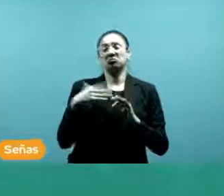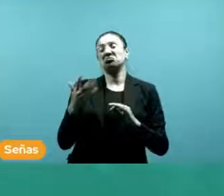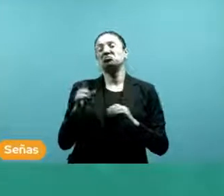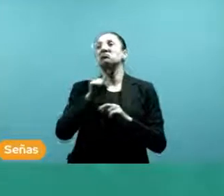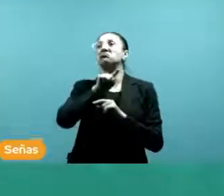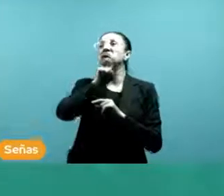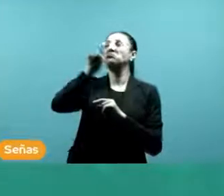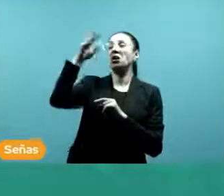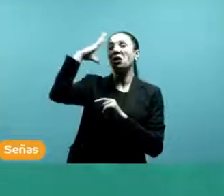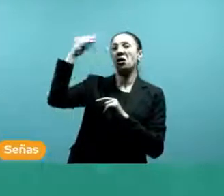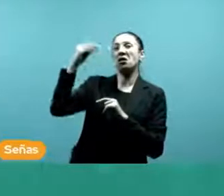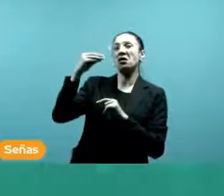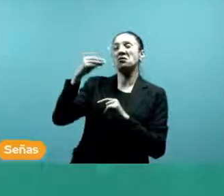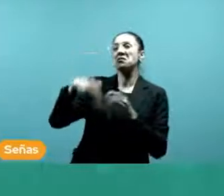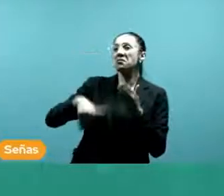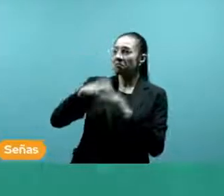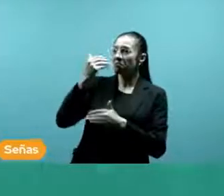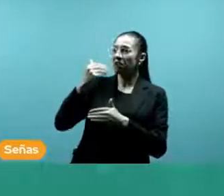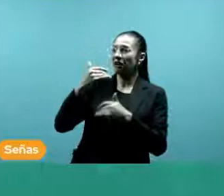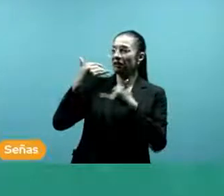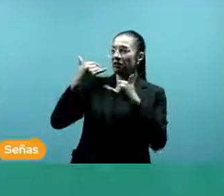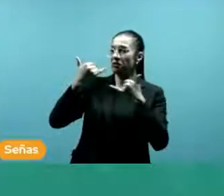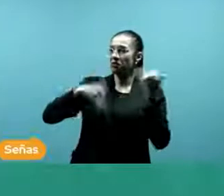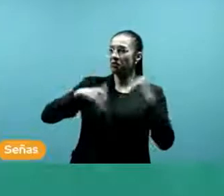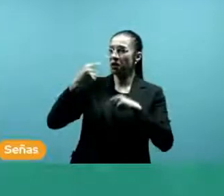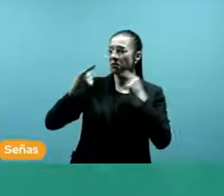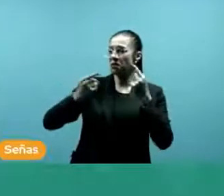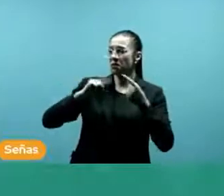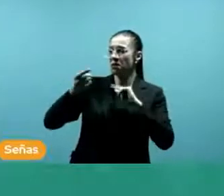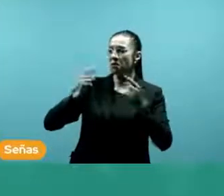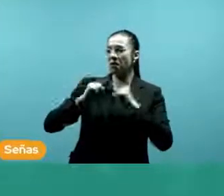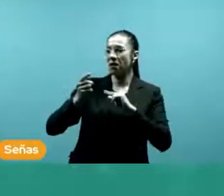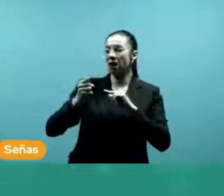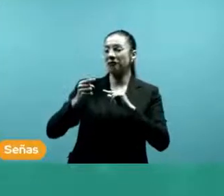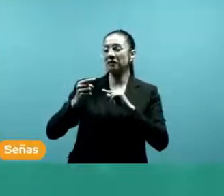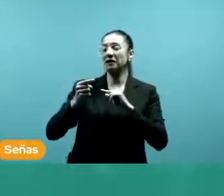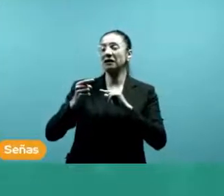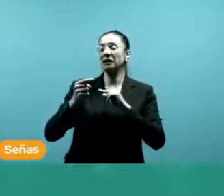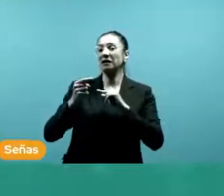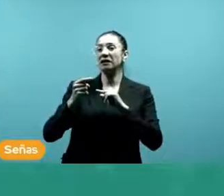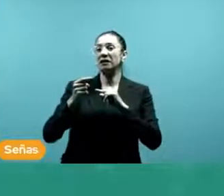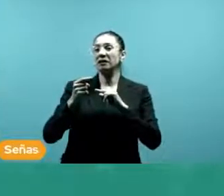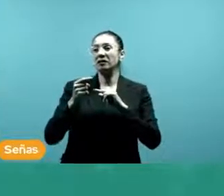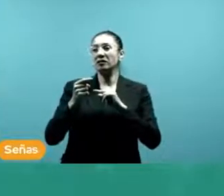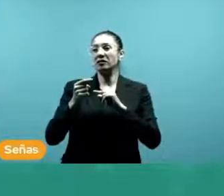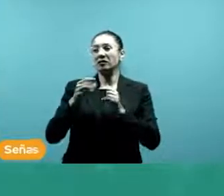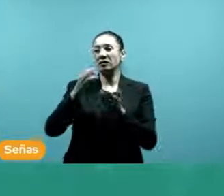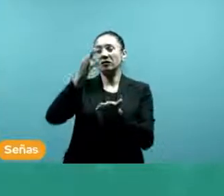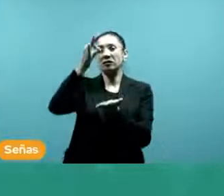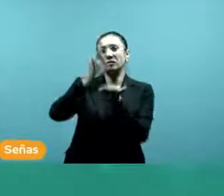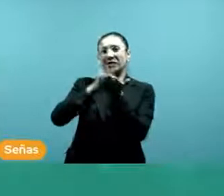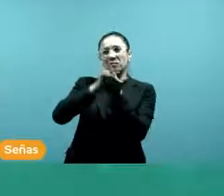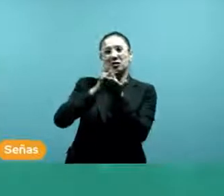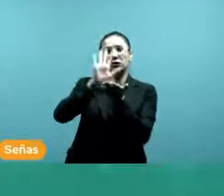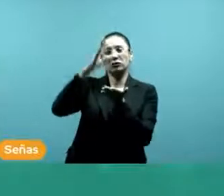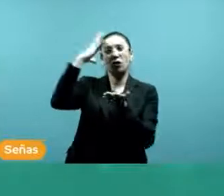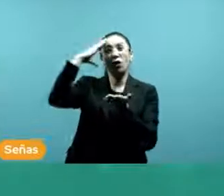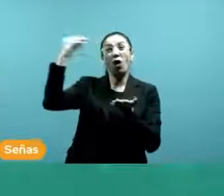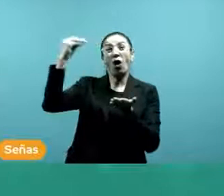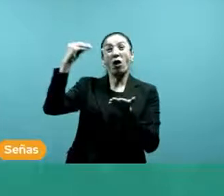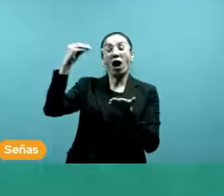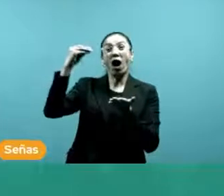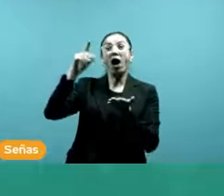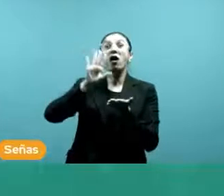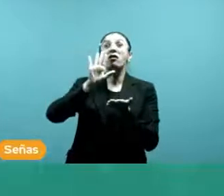Amsterdam. Fútbol and he para was the first Jewish and first American player of Ajax Amsterdam. Fue and el primer jugador when the